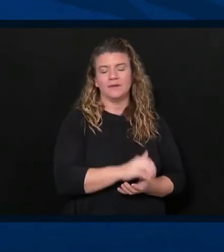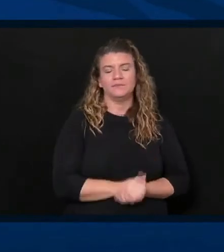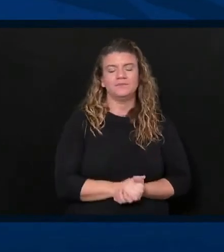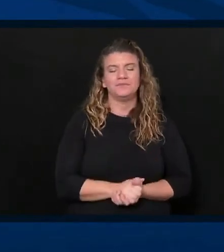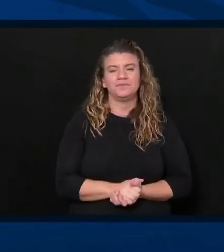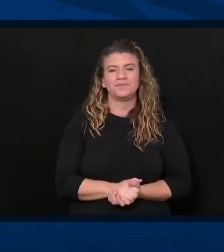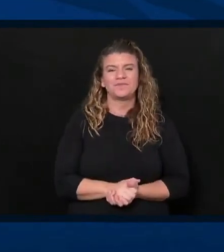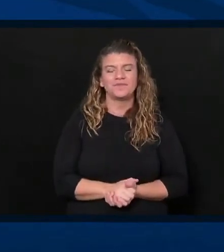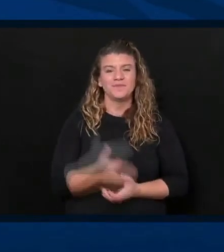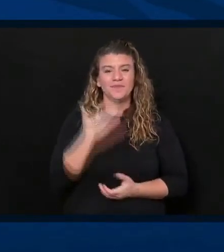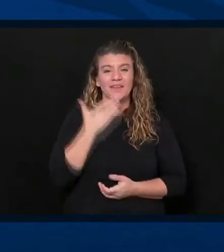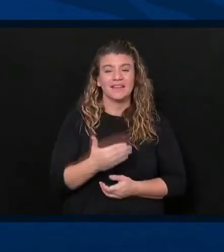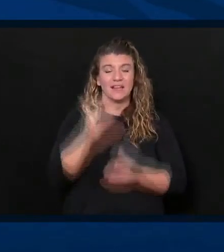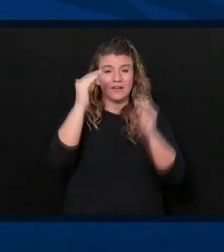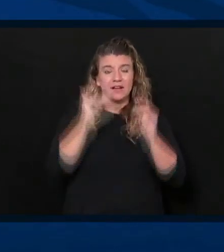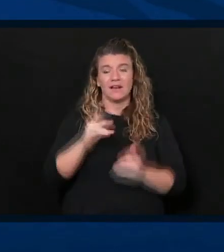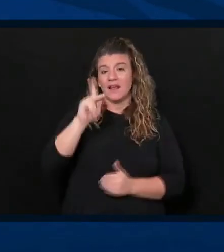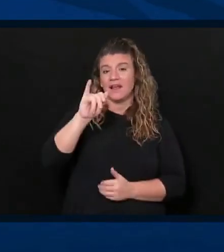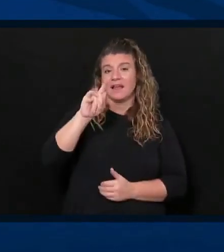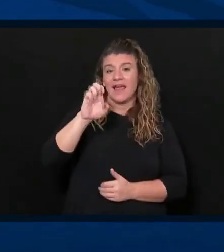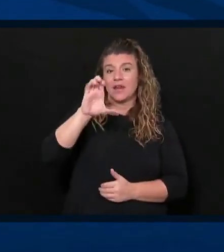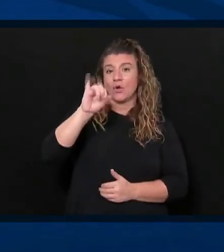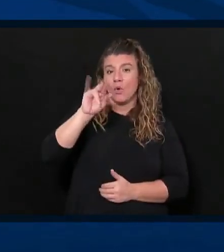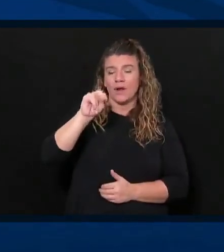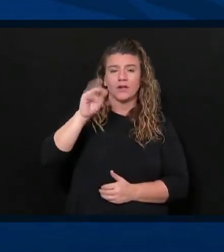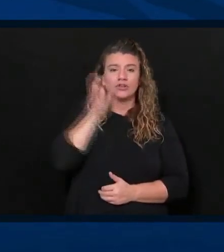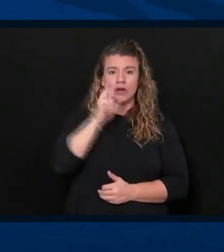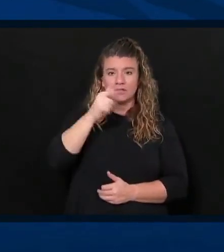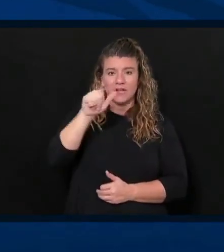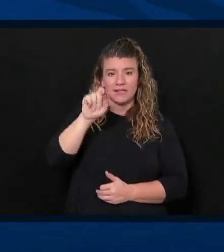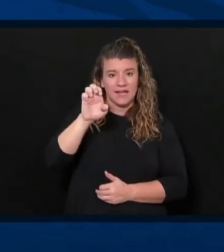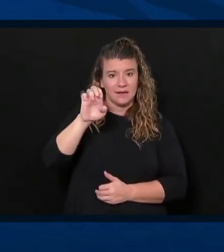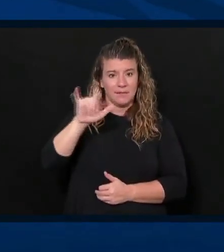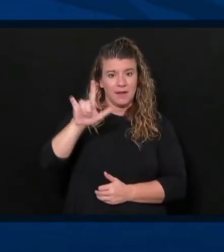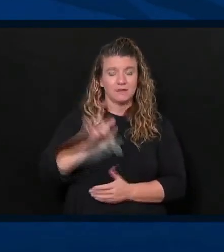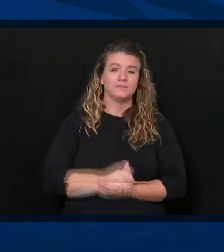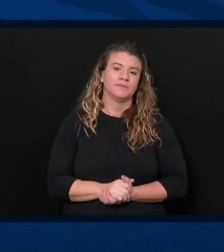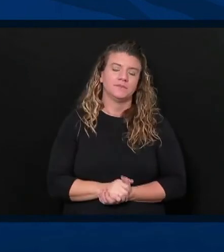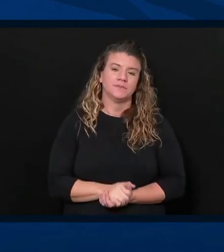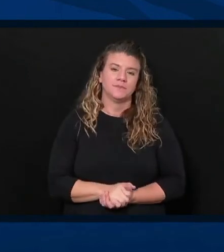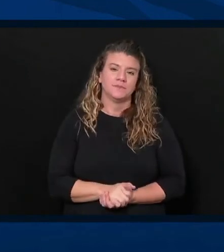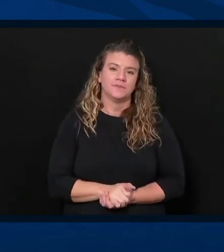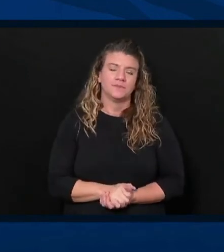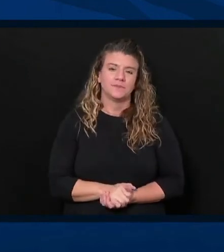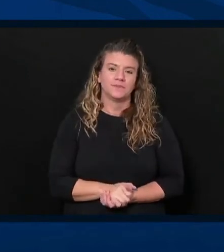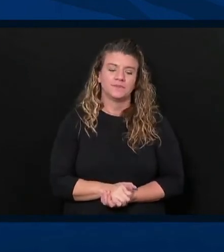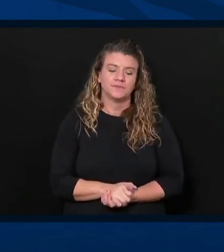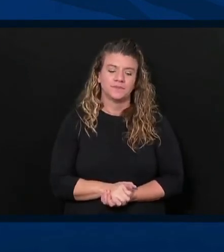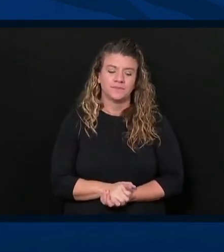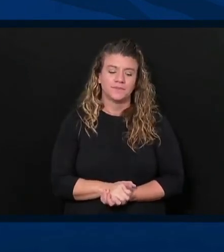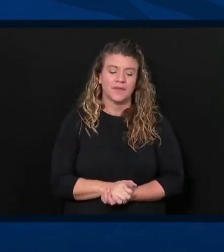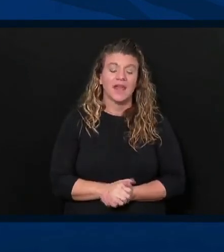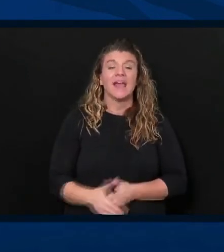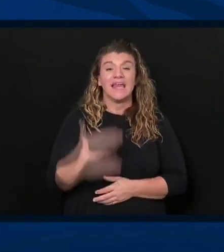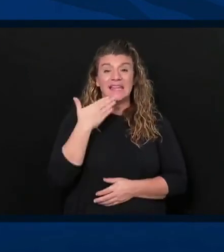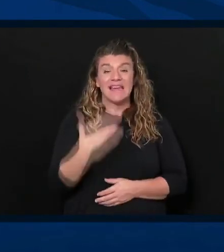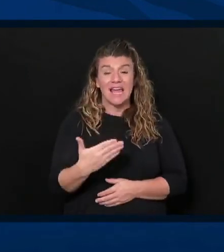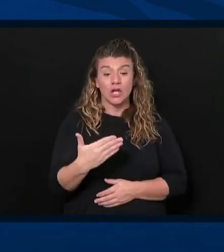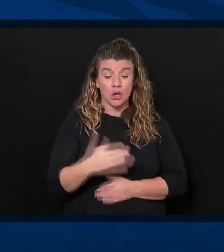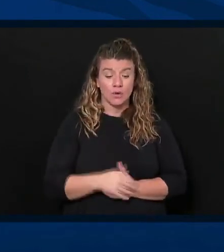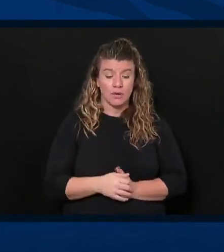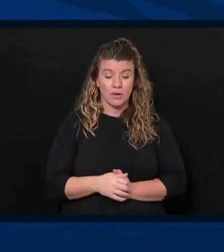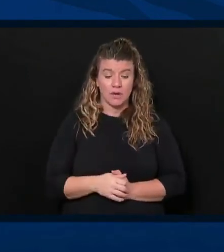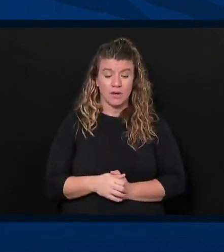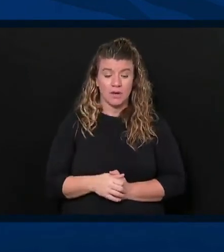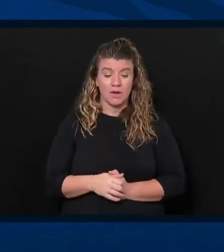All right, thank you, David. Next to Katie Coyne with the Charleston Gazette-Mail. Thank you. Governor, if you can't hear me, I